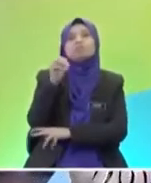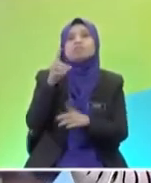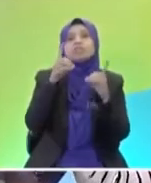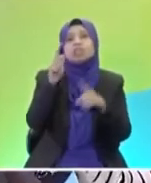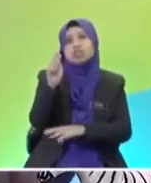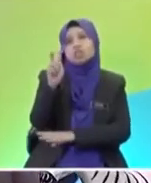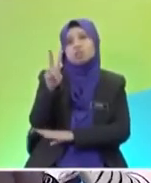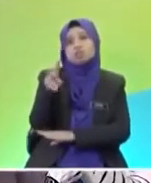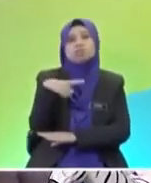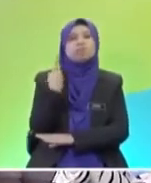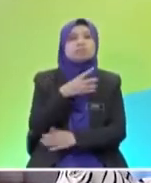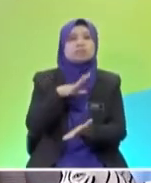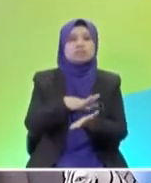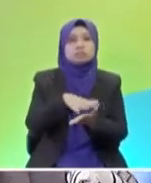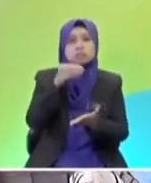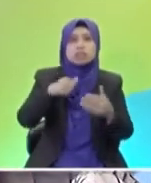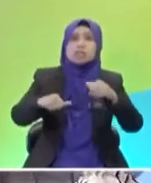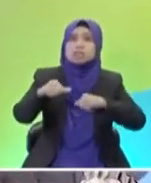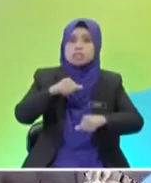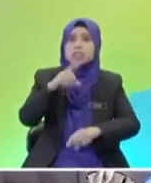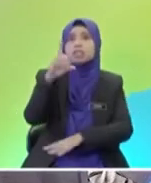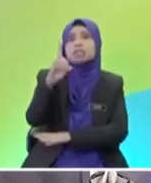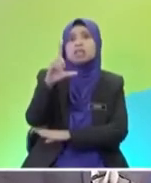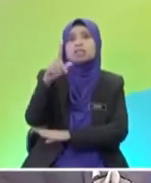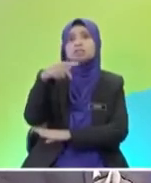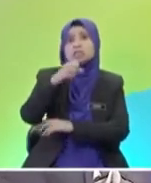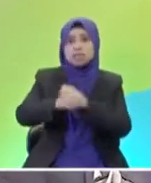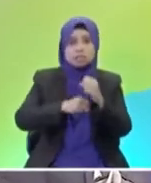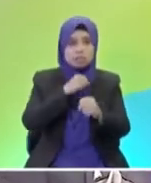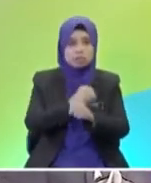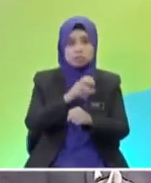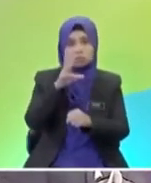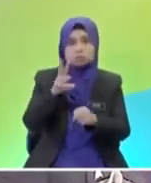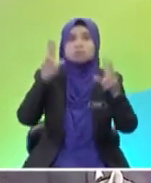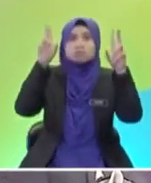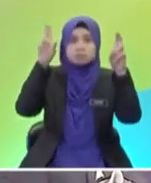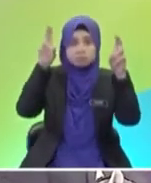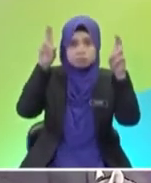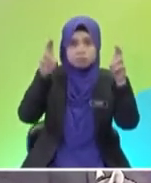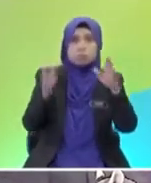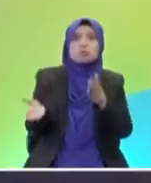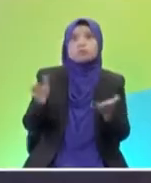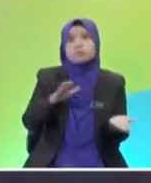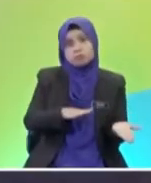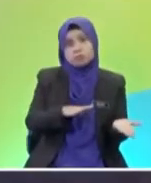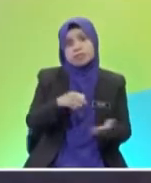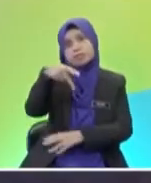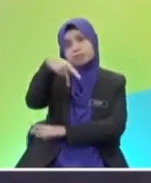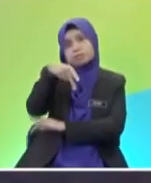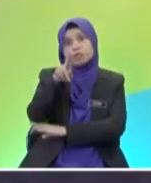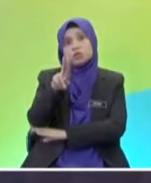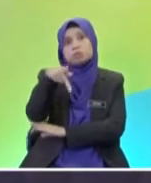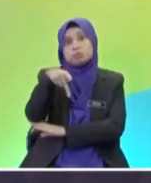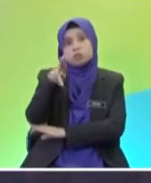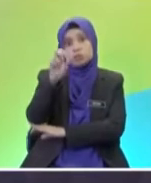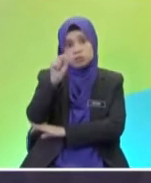we will be learning Science DLP for Year 6 on the topic of Threat of Extinction.